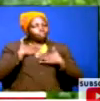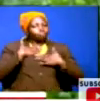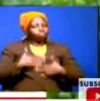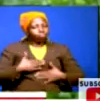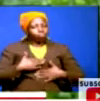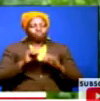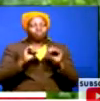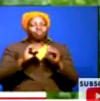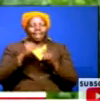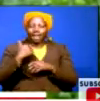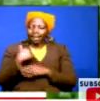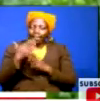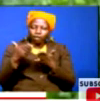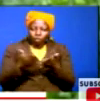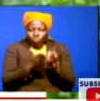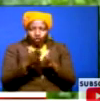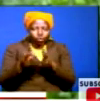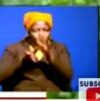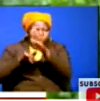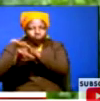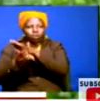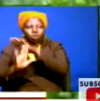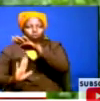Court to present